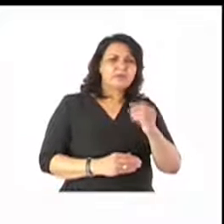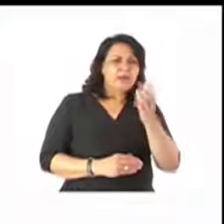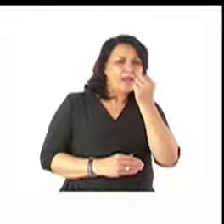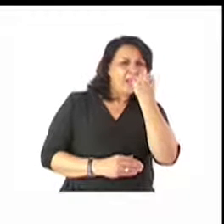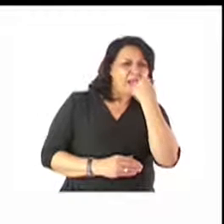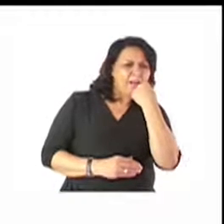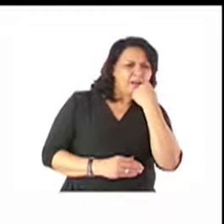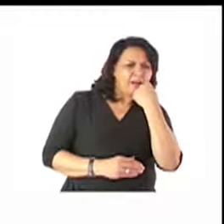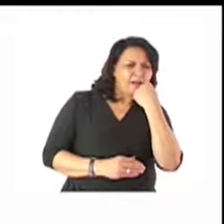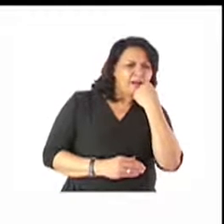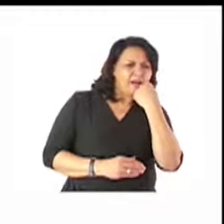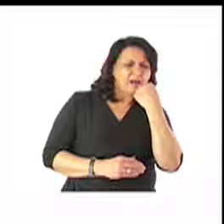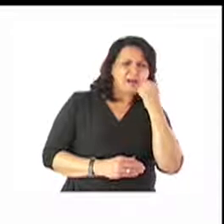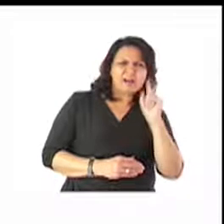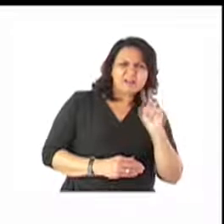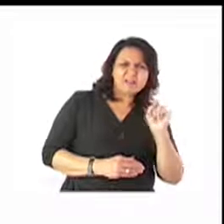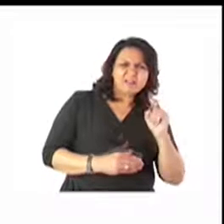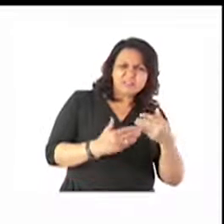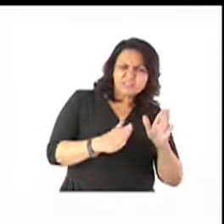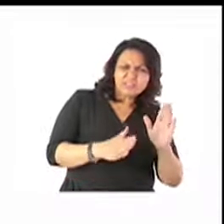sound do you hear?